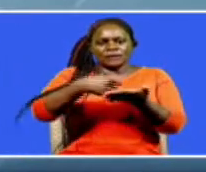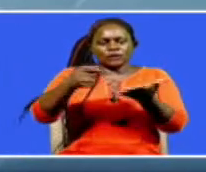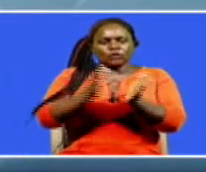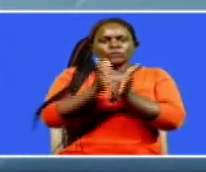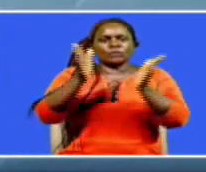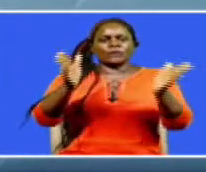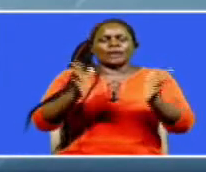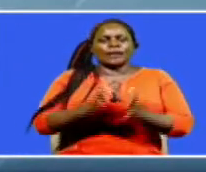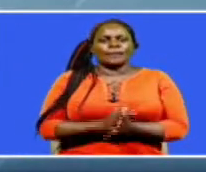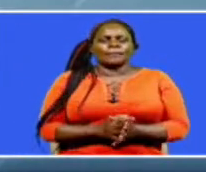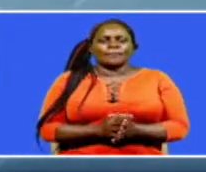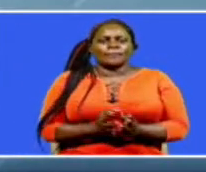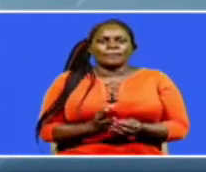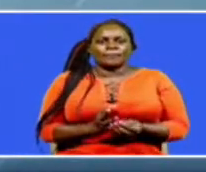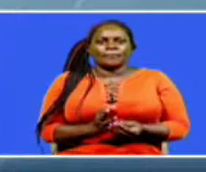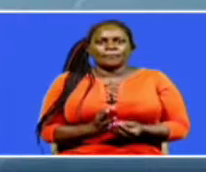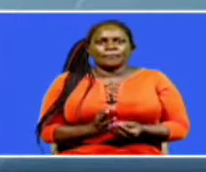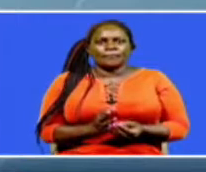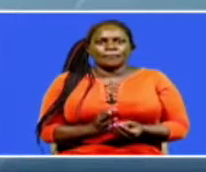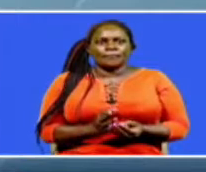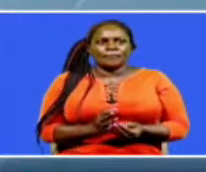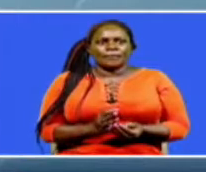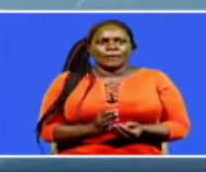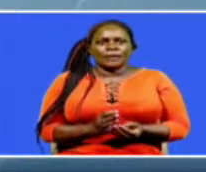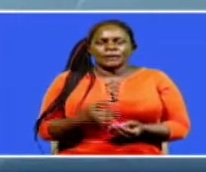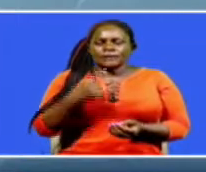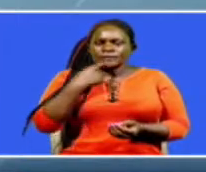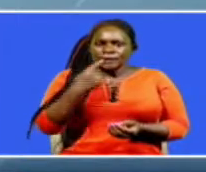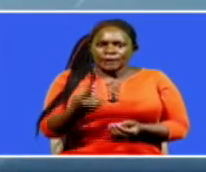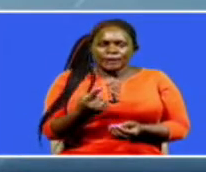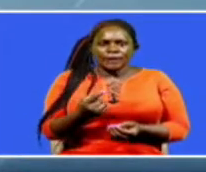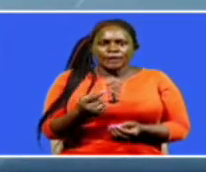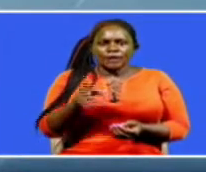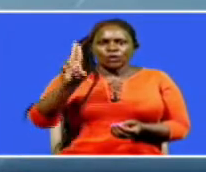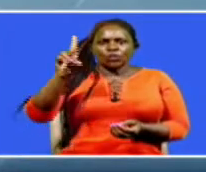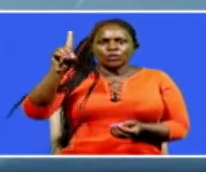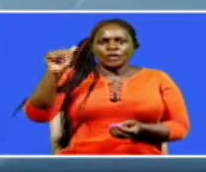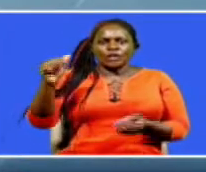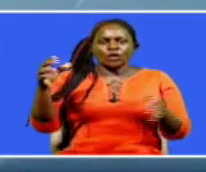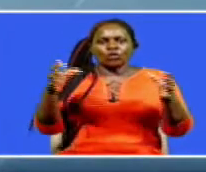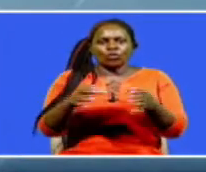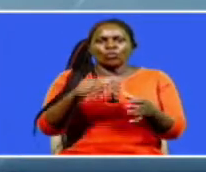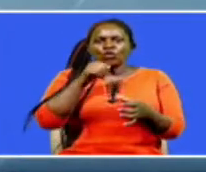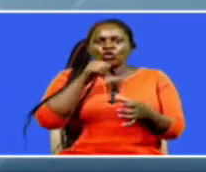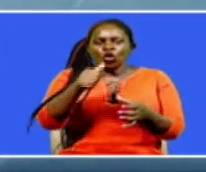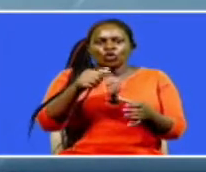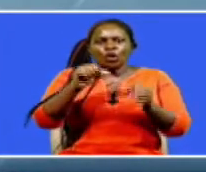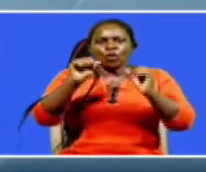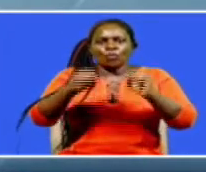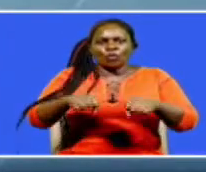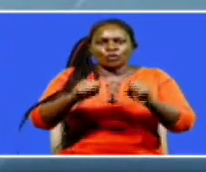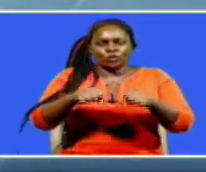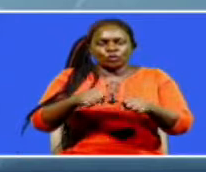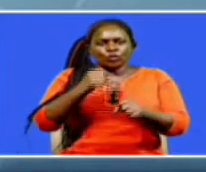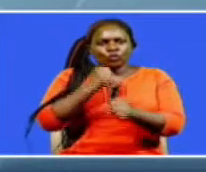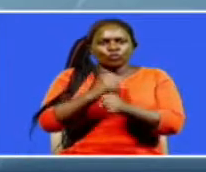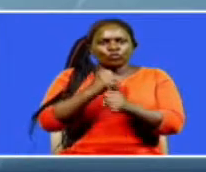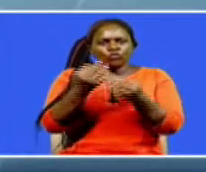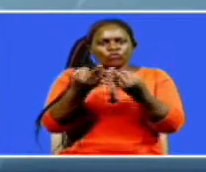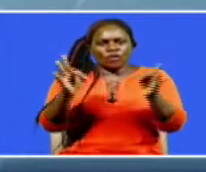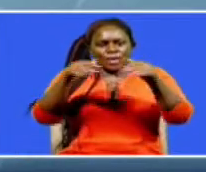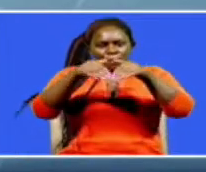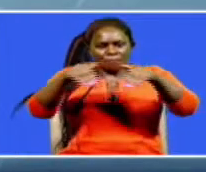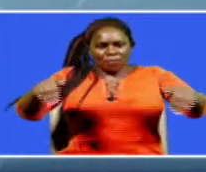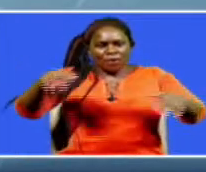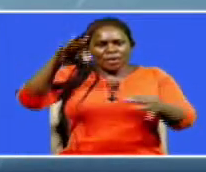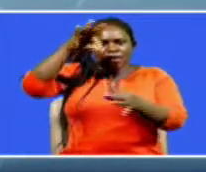general Cleophas Malala. Panyako was quoted as claiming that the UDA boss was not in a position to conduct free and fair